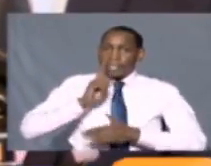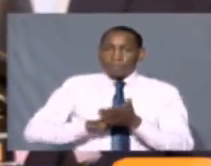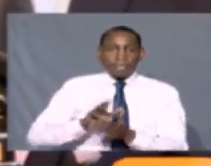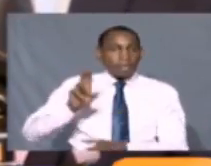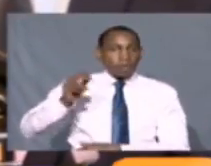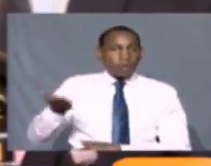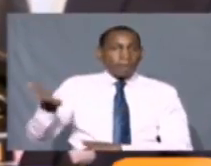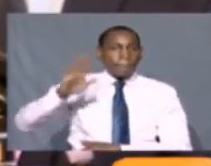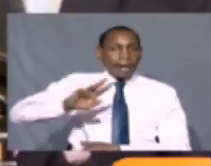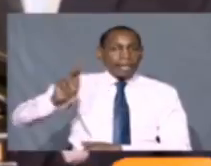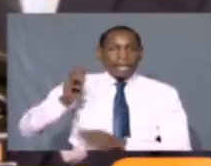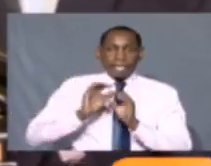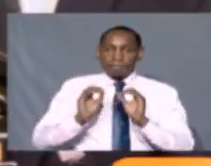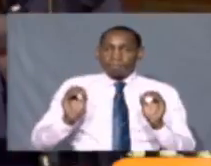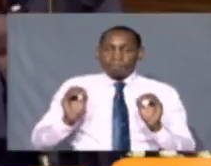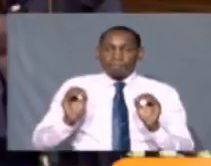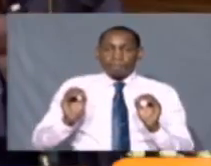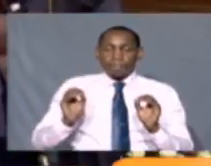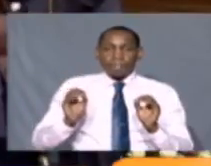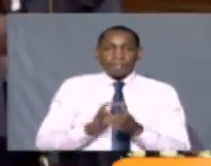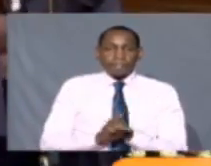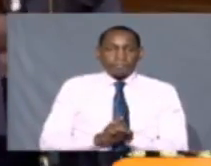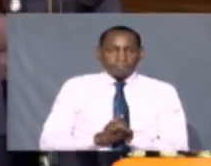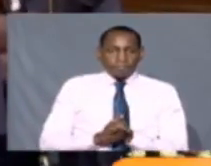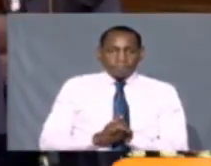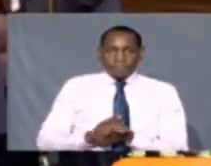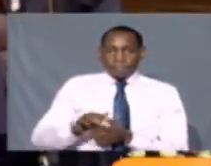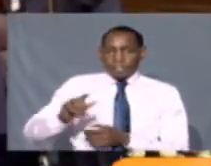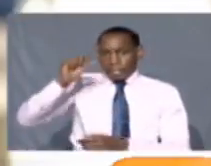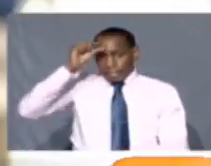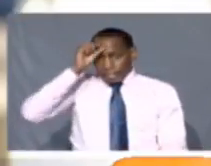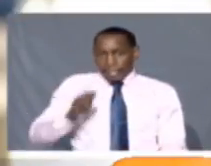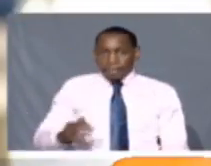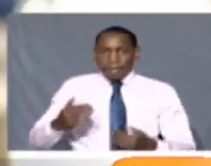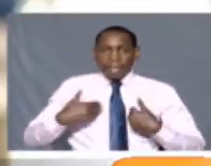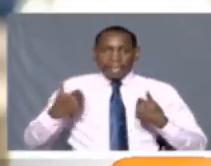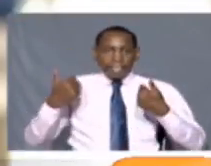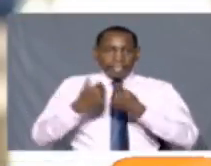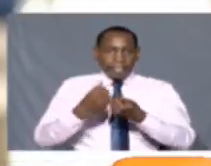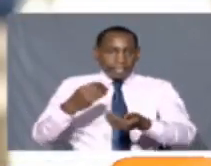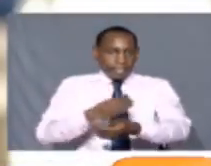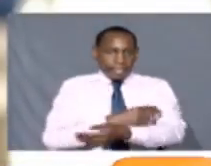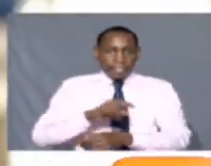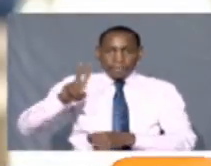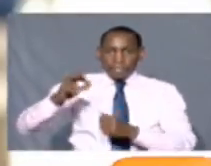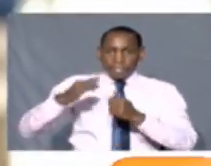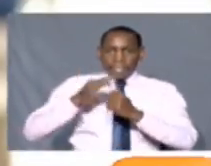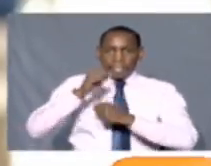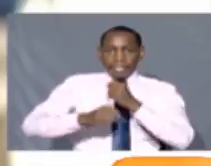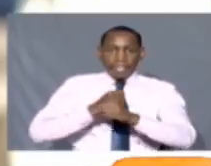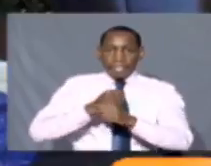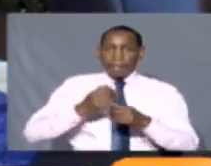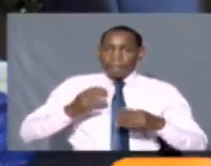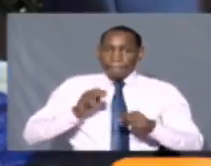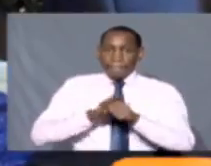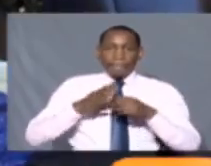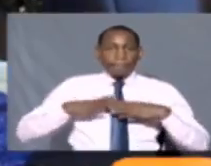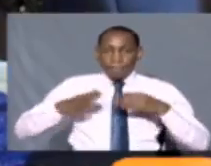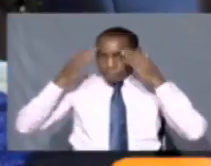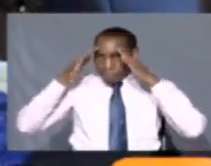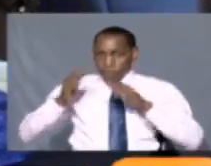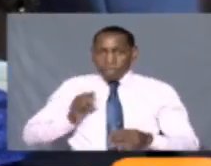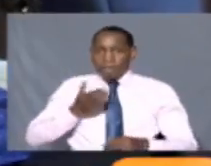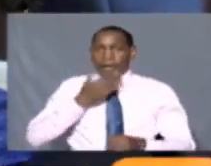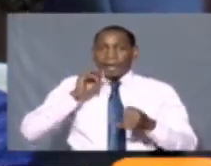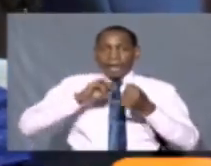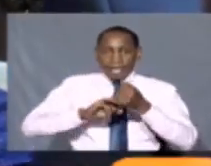can't come back to Kenya. No, we can't give up. And even though Laboso battled cancer for 28 years, not many were aware. Her husband revealing